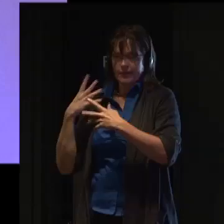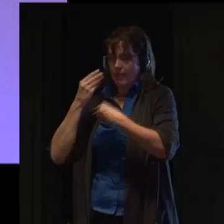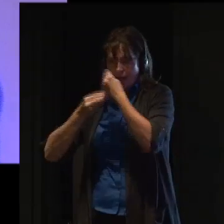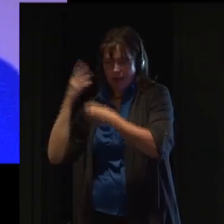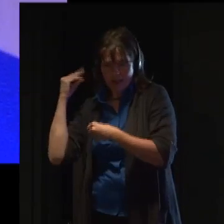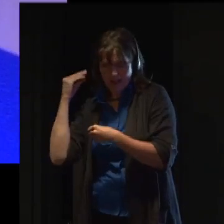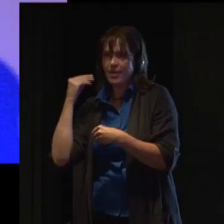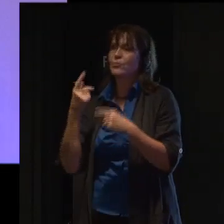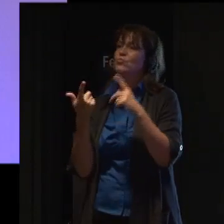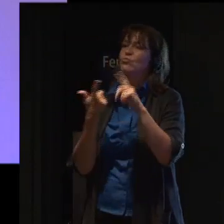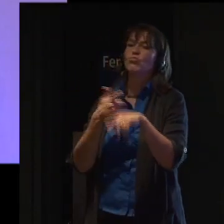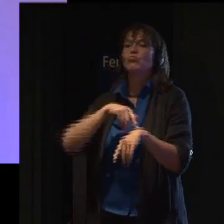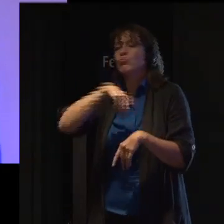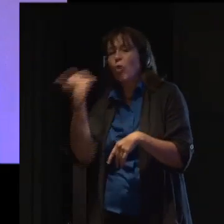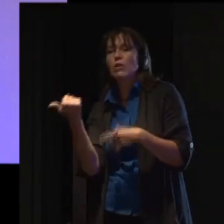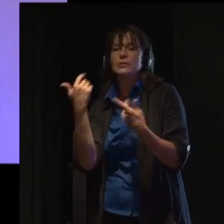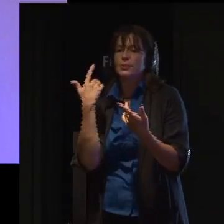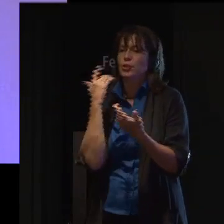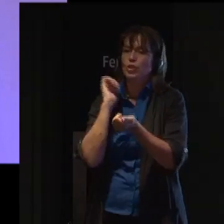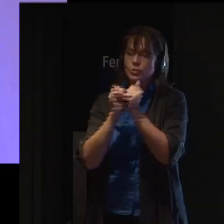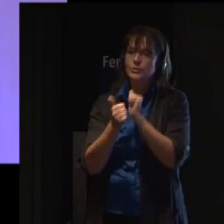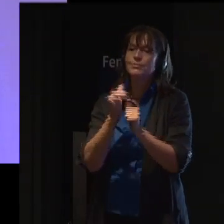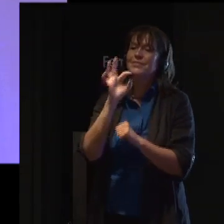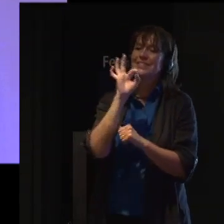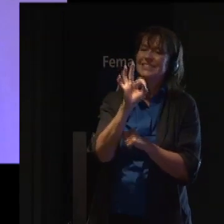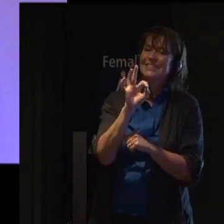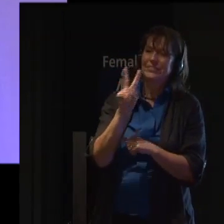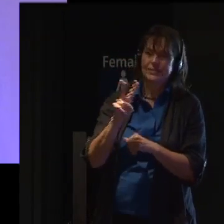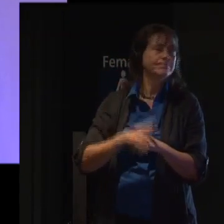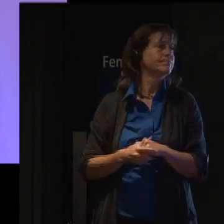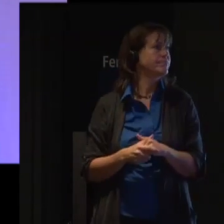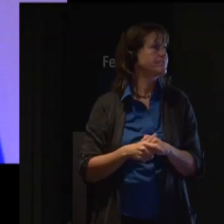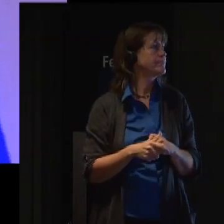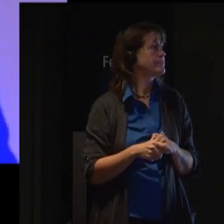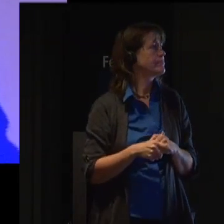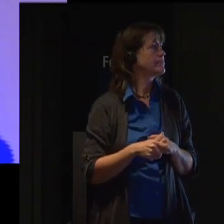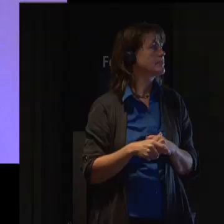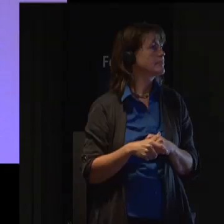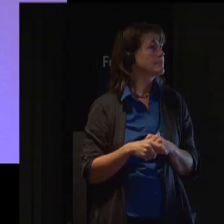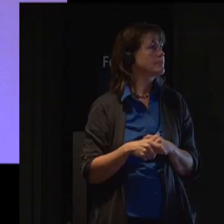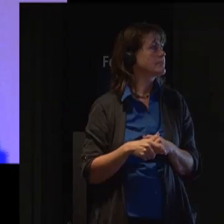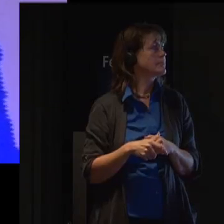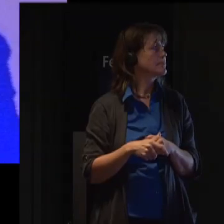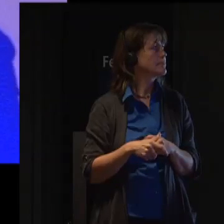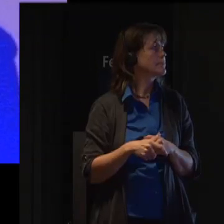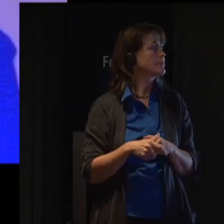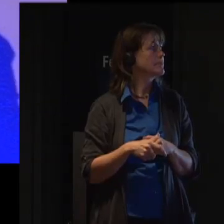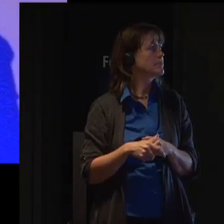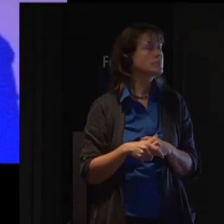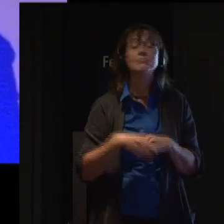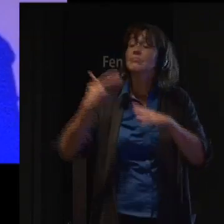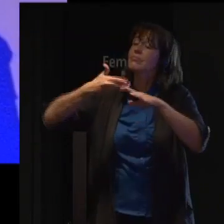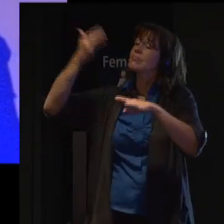we practice on the Austrian TV. The next thing is, may you have a look to it